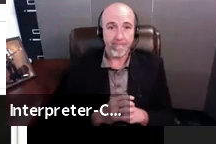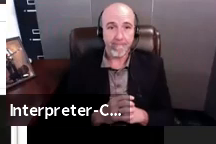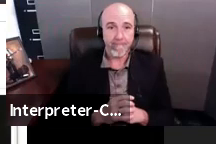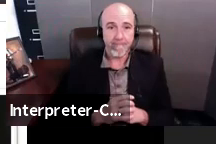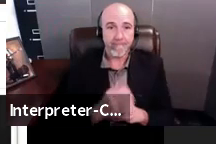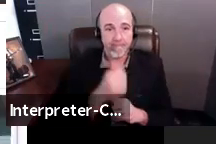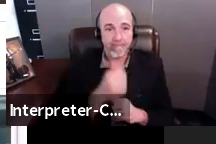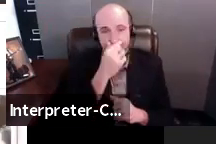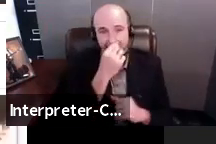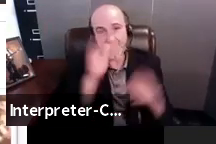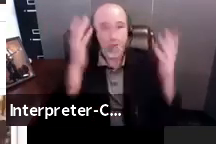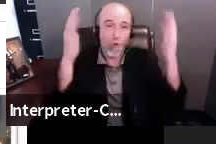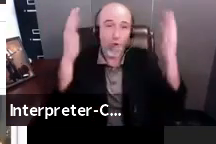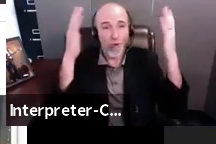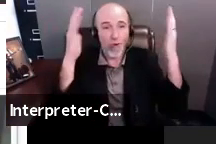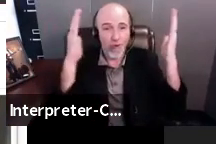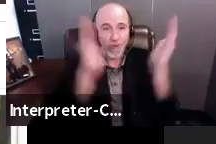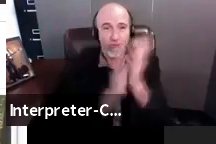Woo!